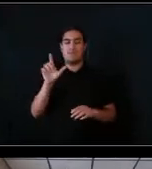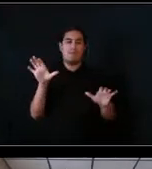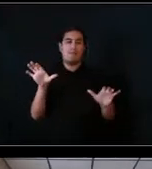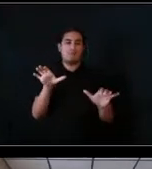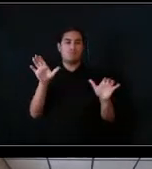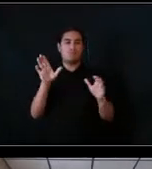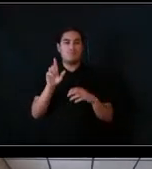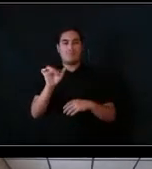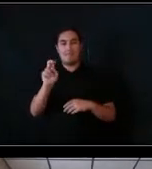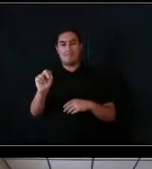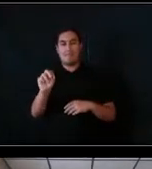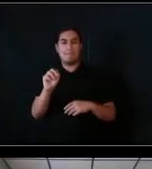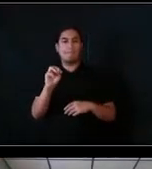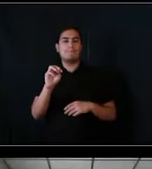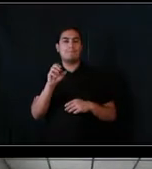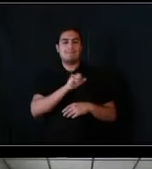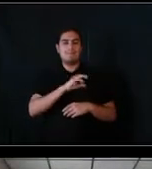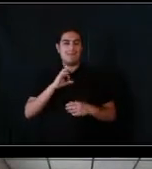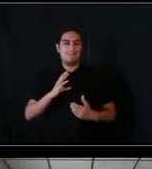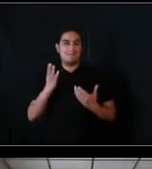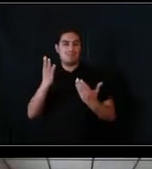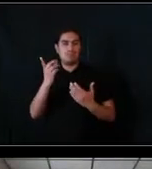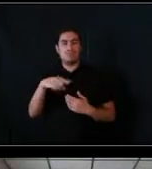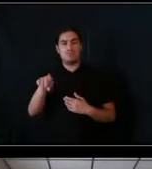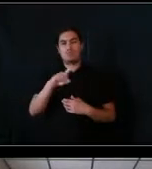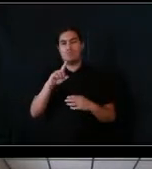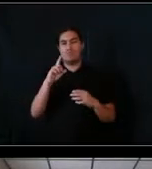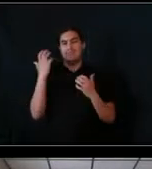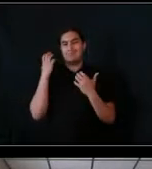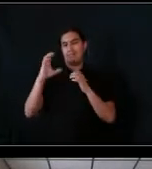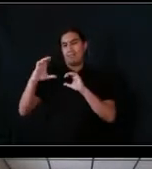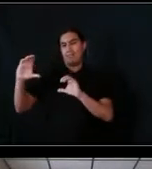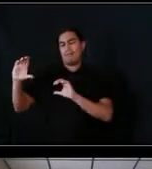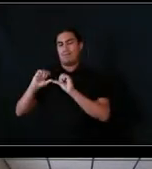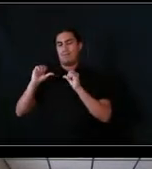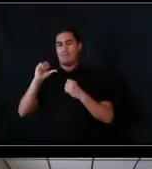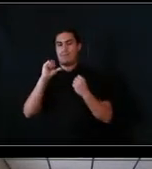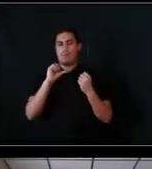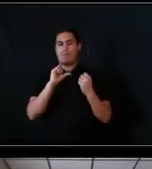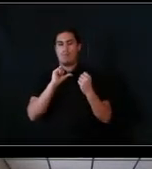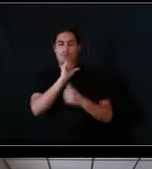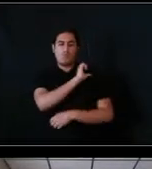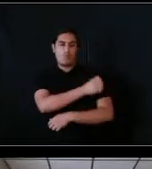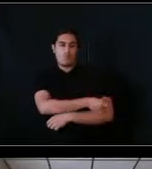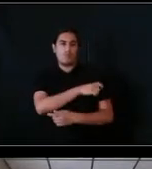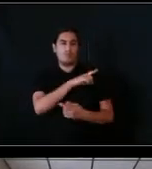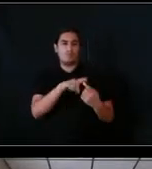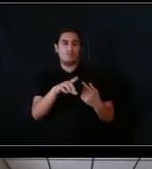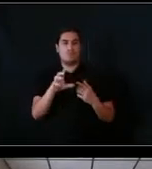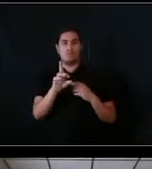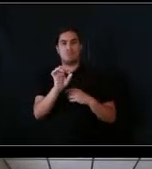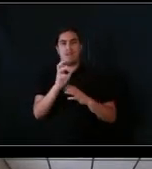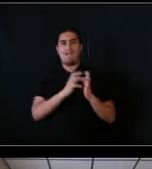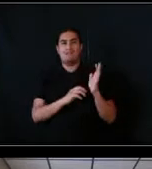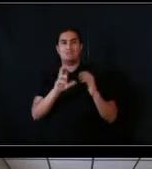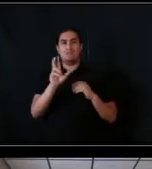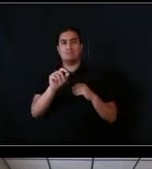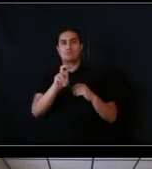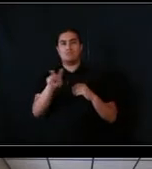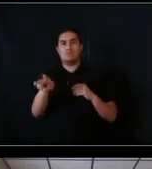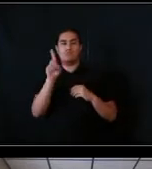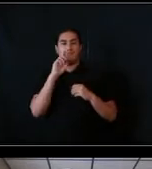item staff recommends the commission delegate the authority to submit comments on the draft 2022 inter-regional